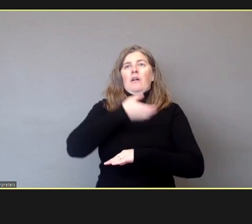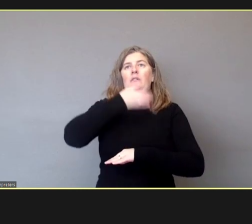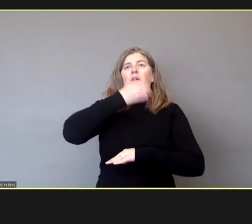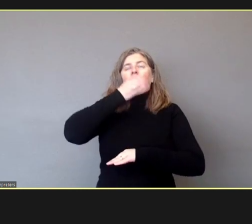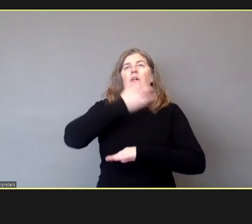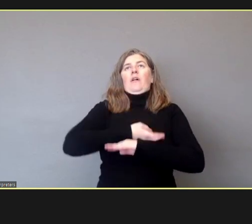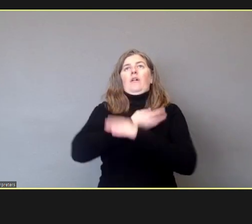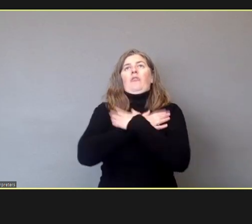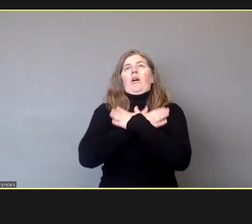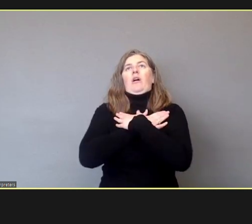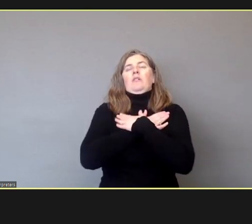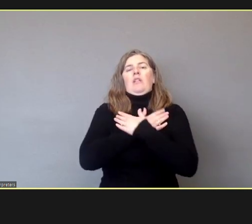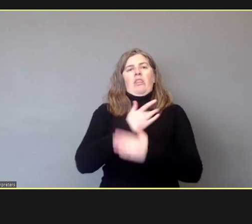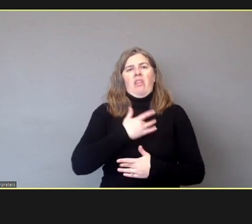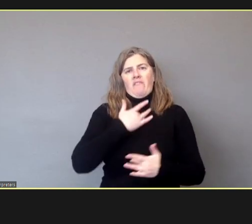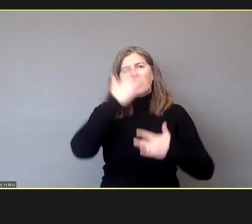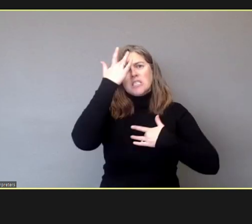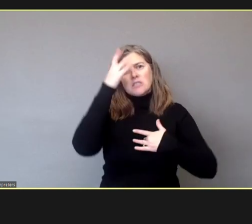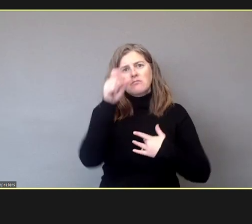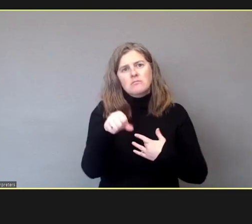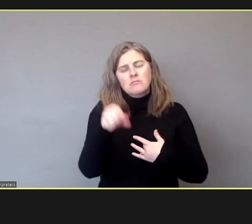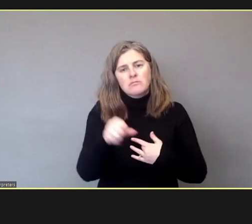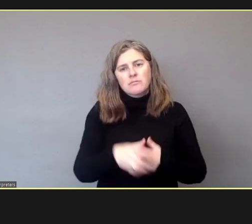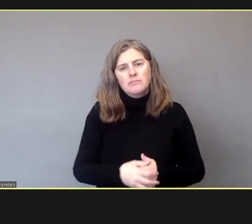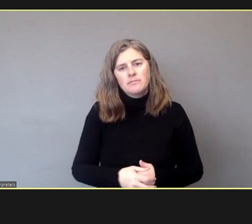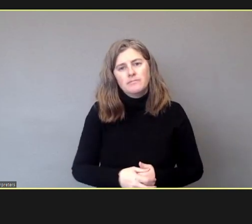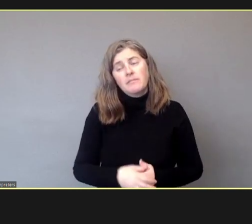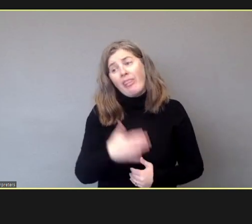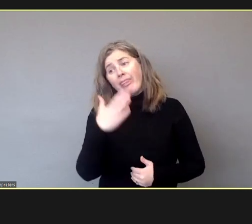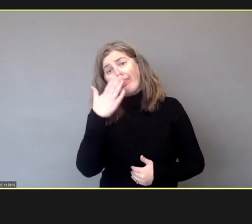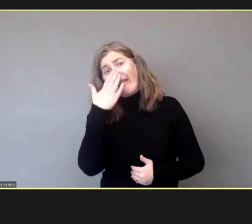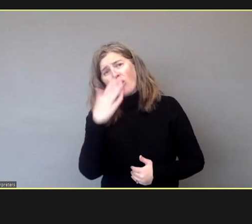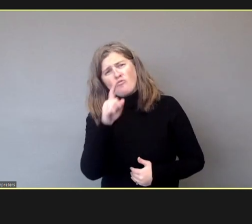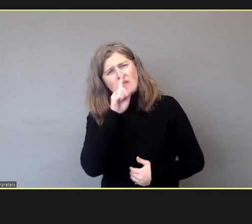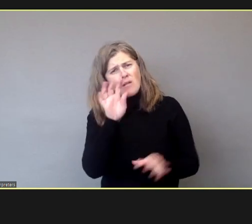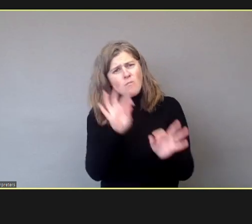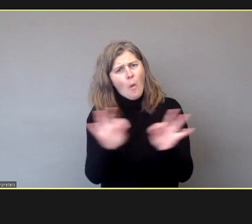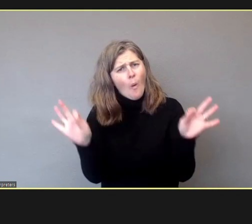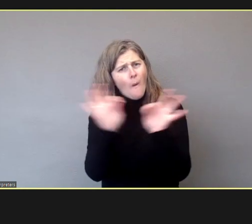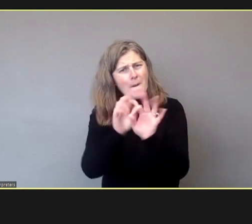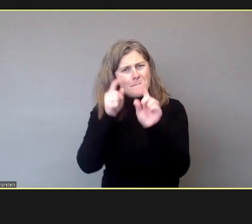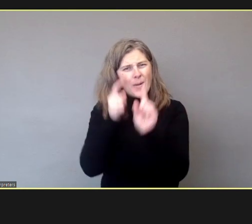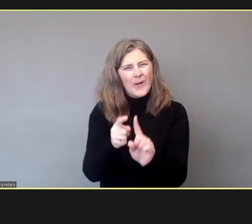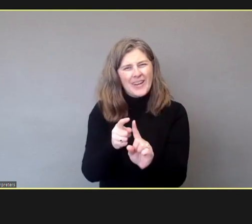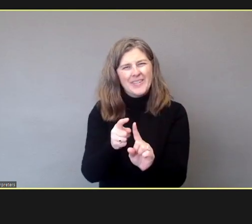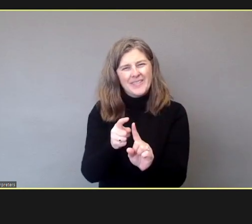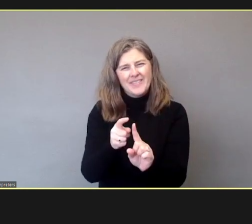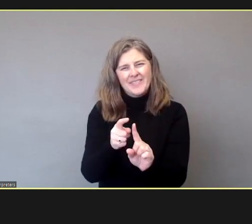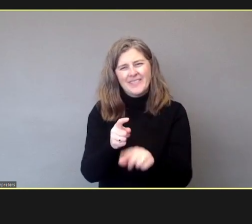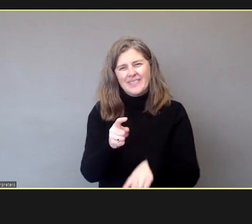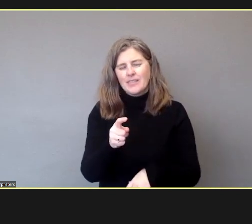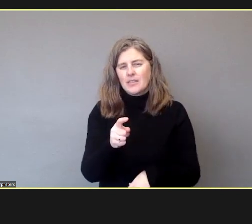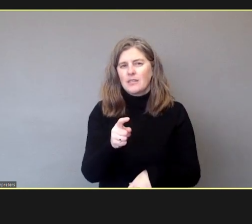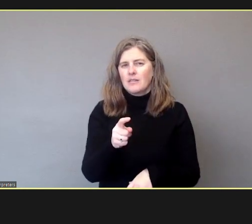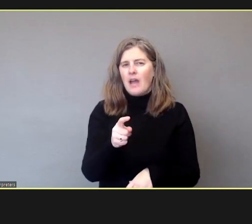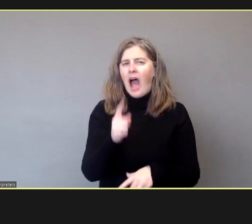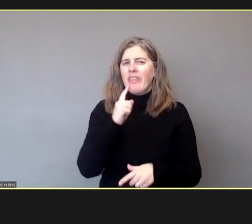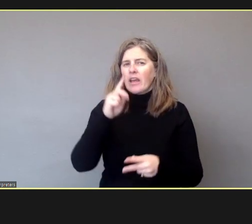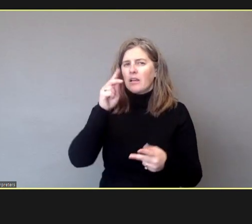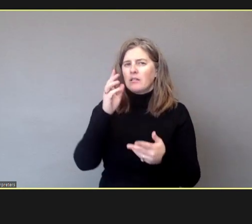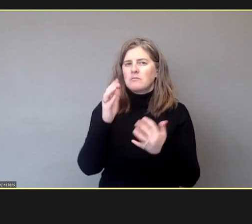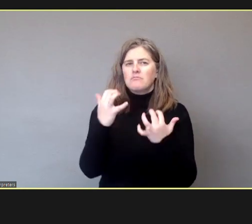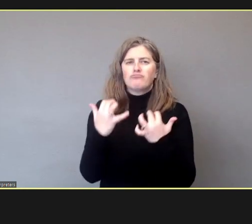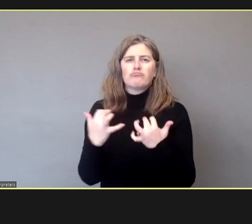and, looking to recover. So thank you that's a really important fine point. And I think it's been